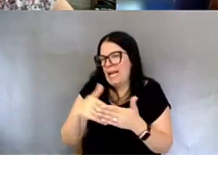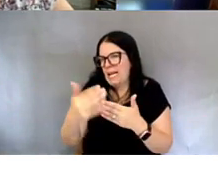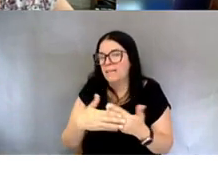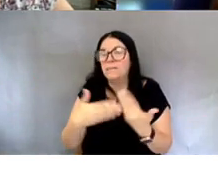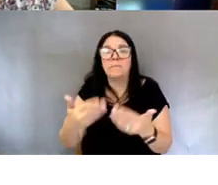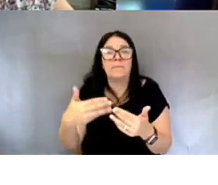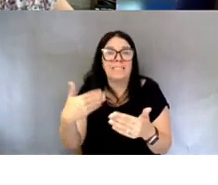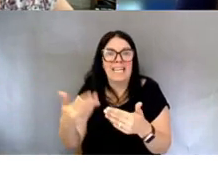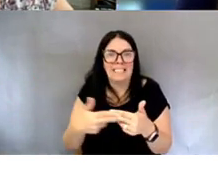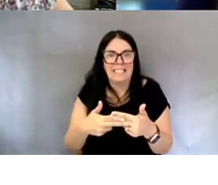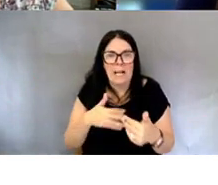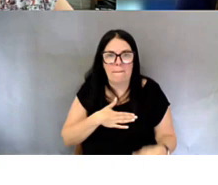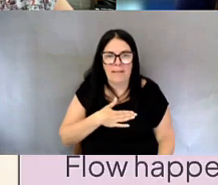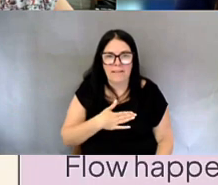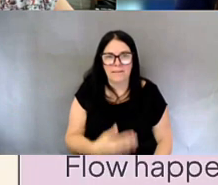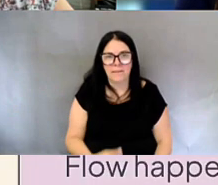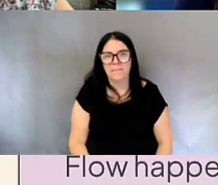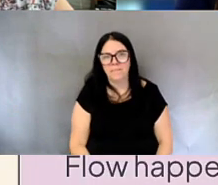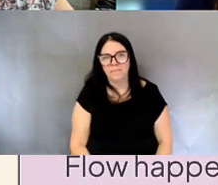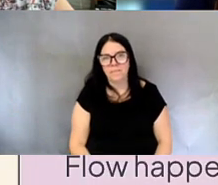please.